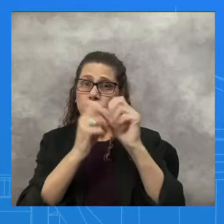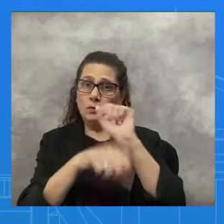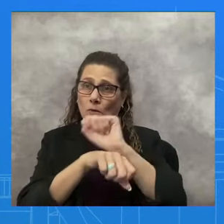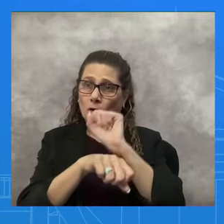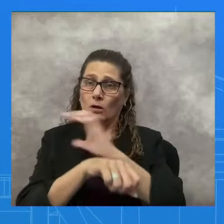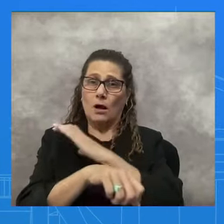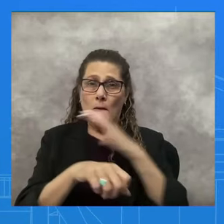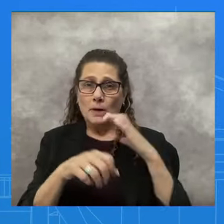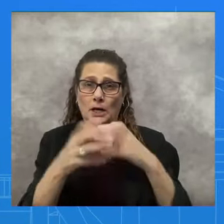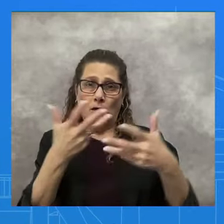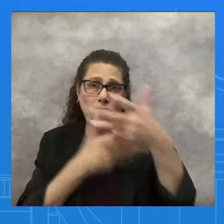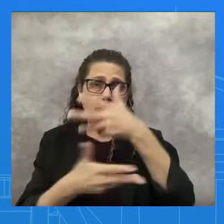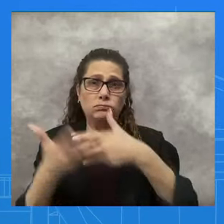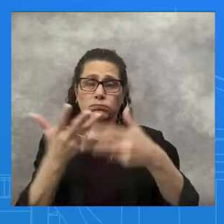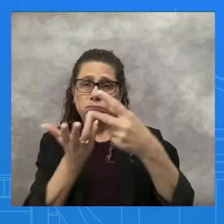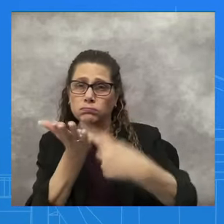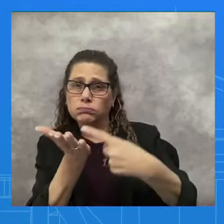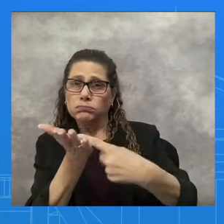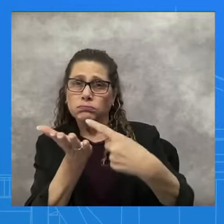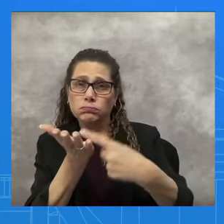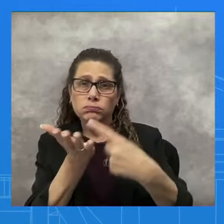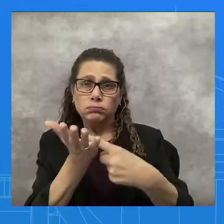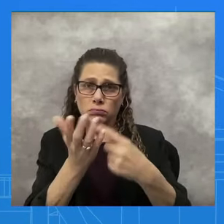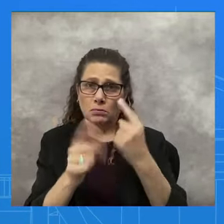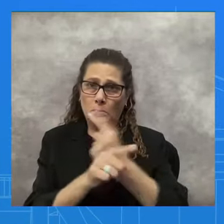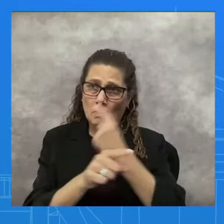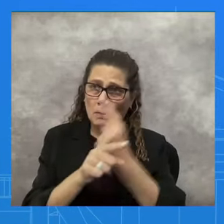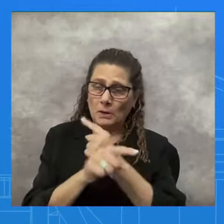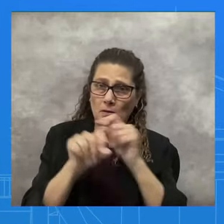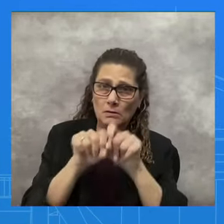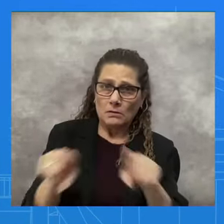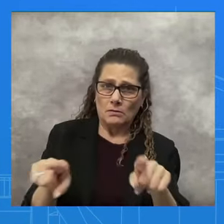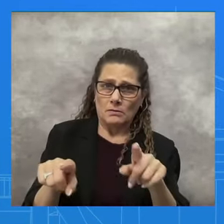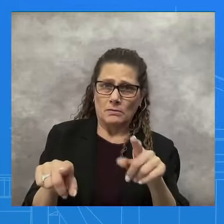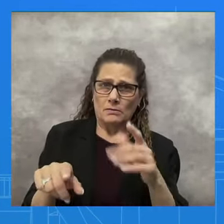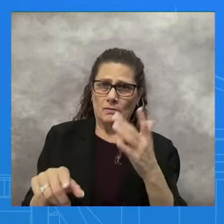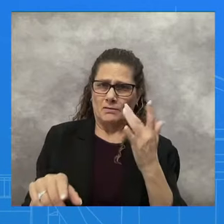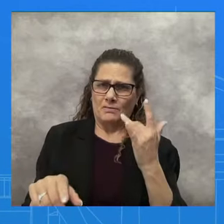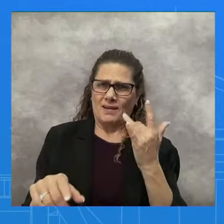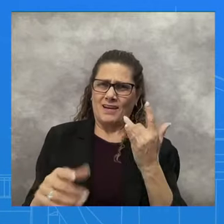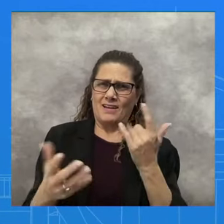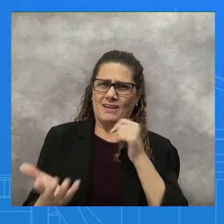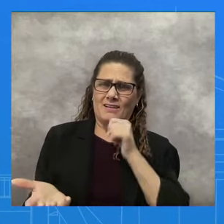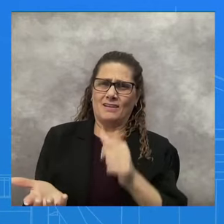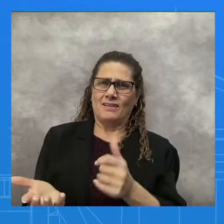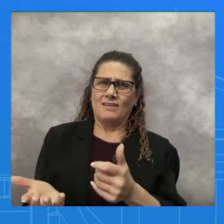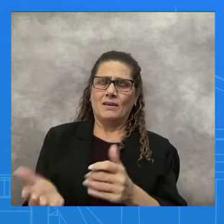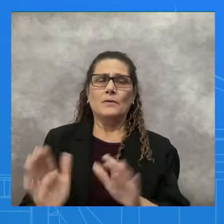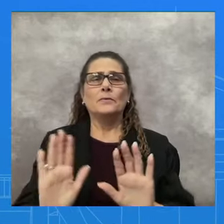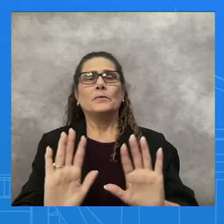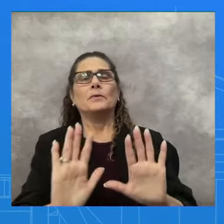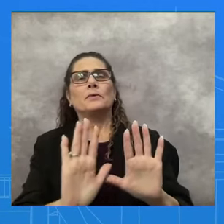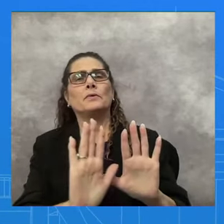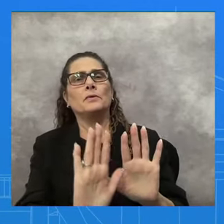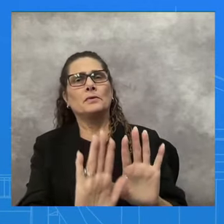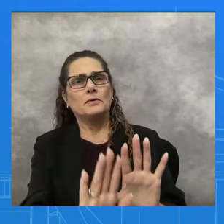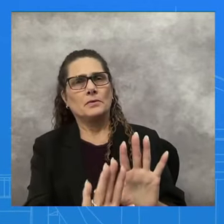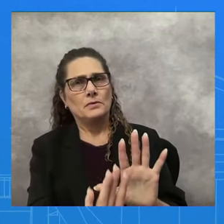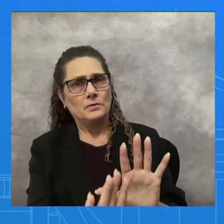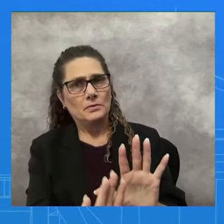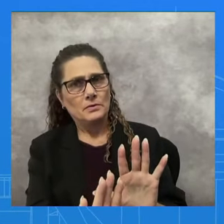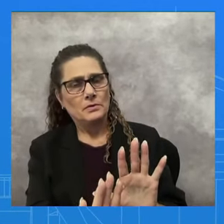Congress. If there's a presumption here that somehow the administration gave a green light for this information